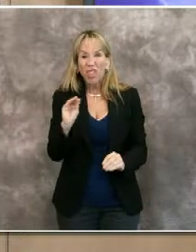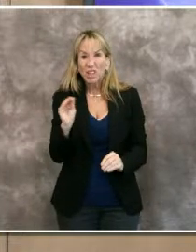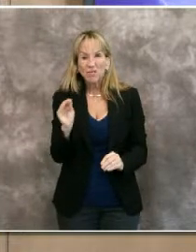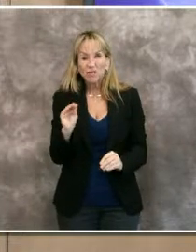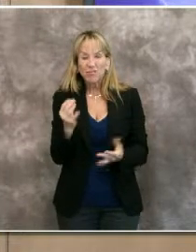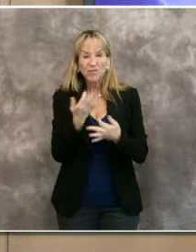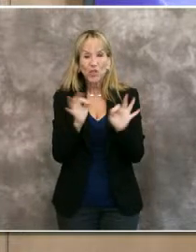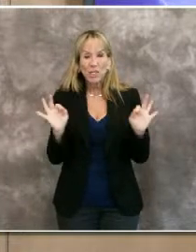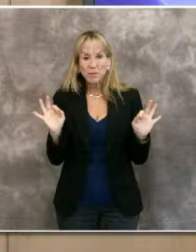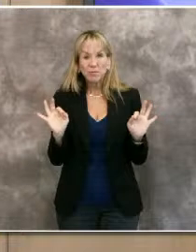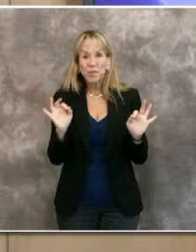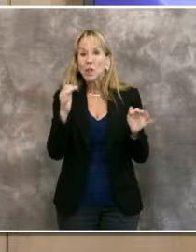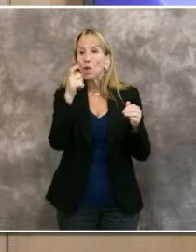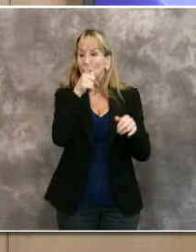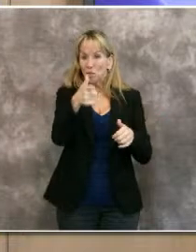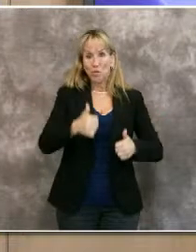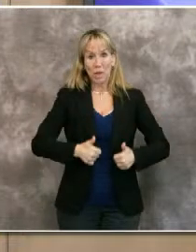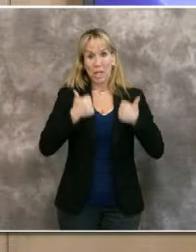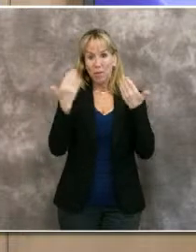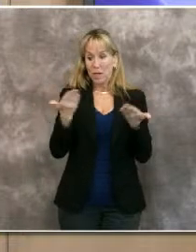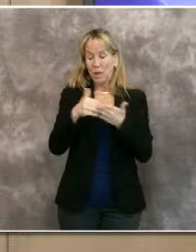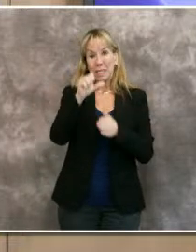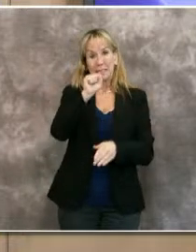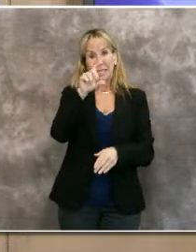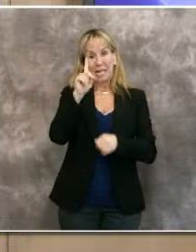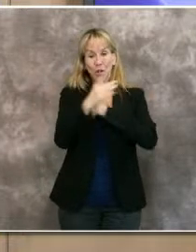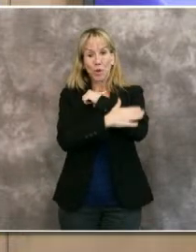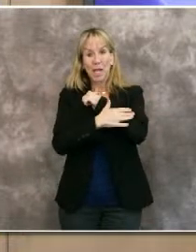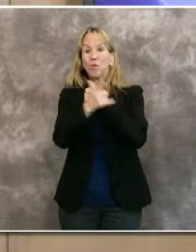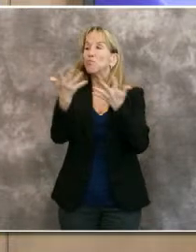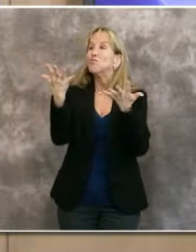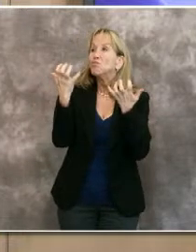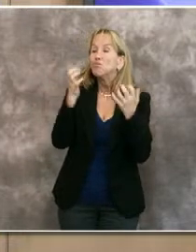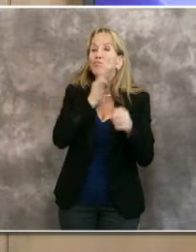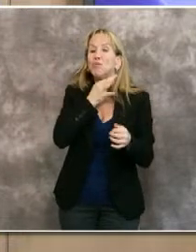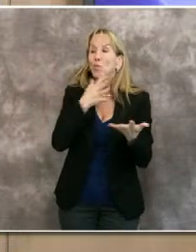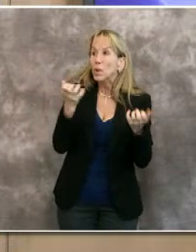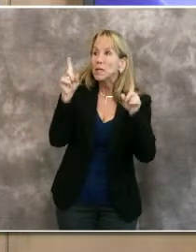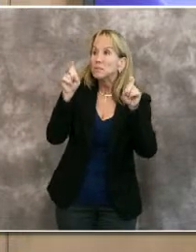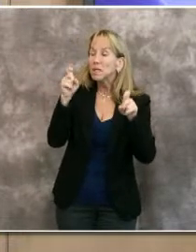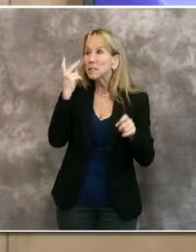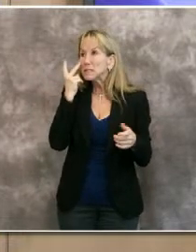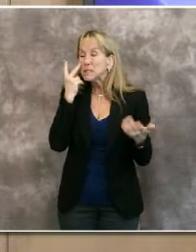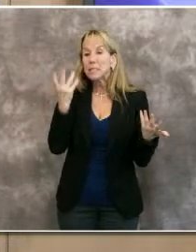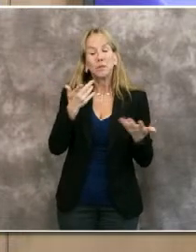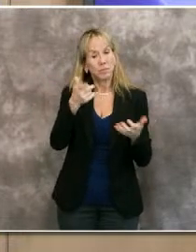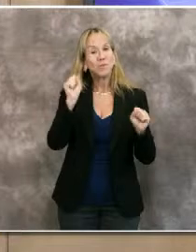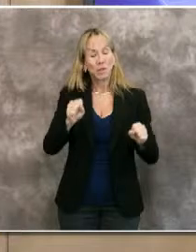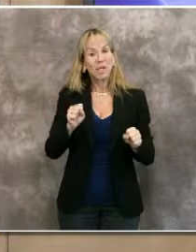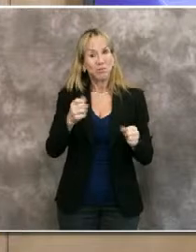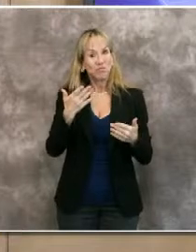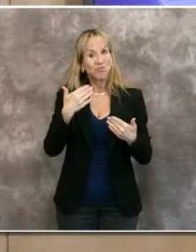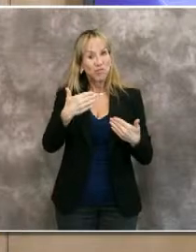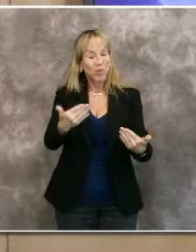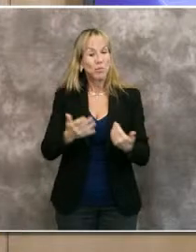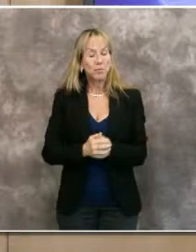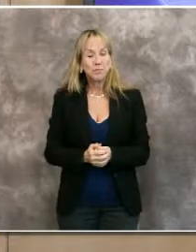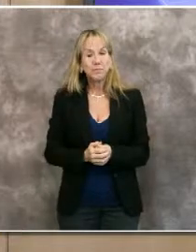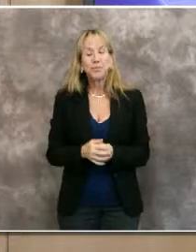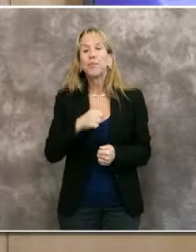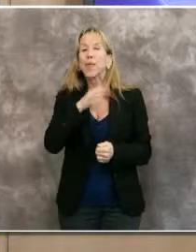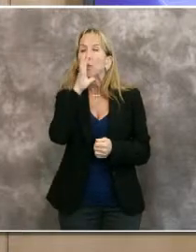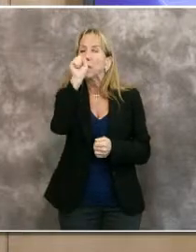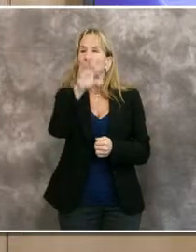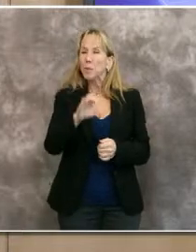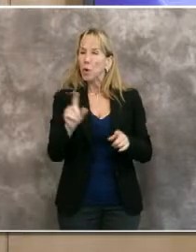in San Diego County who has a desire to get tested, and we have testing sites located throughout San Diego County. And so I'm going to